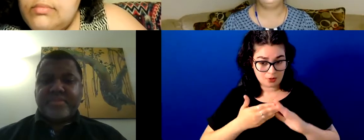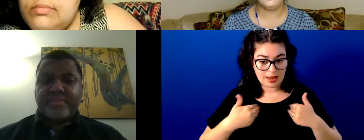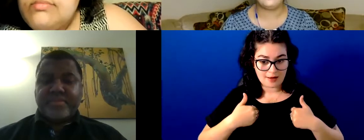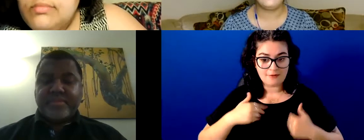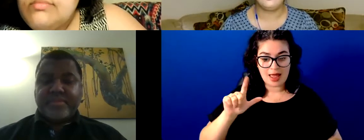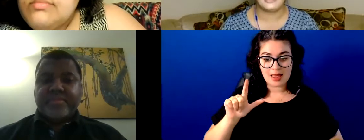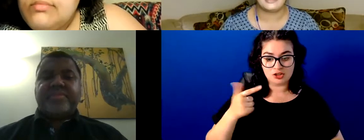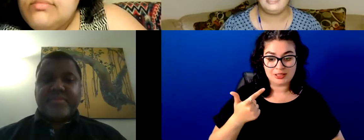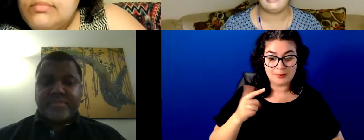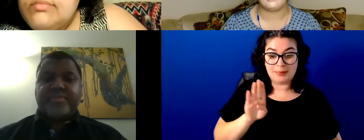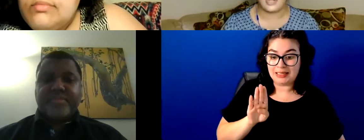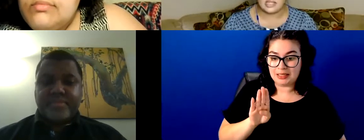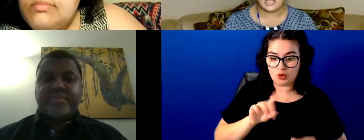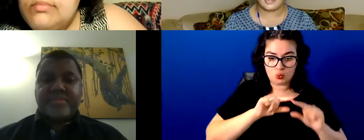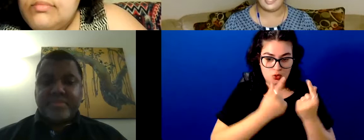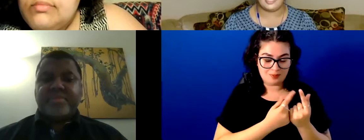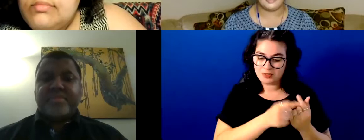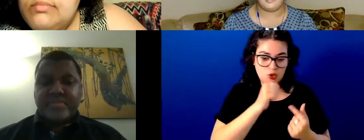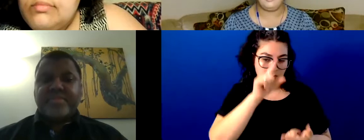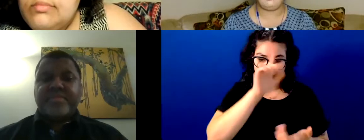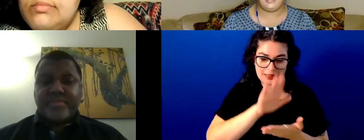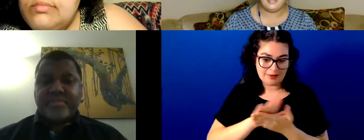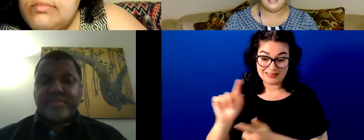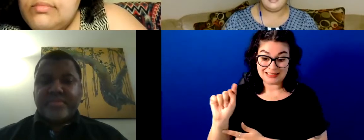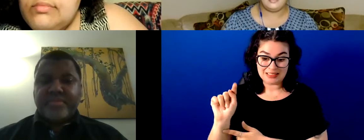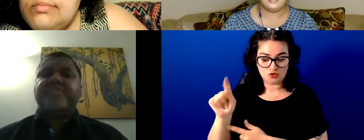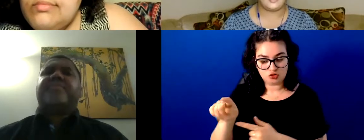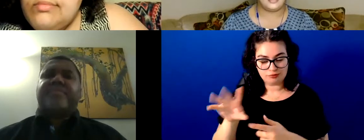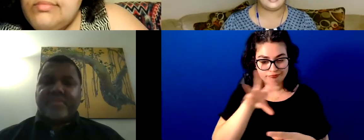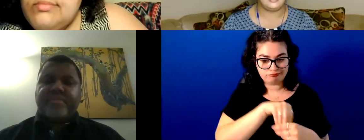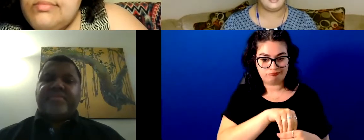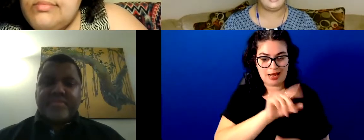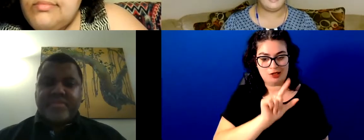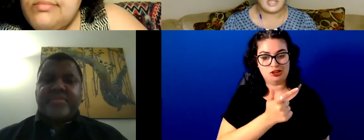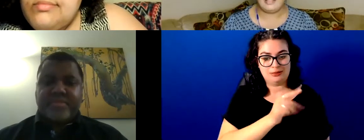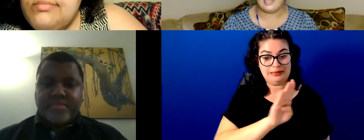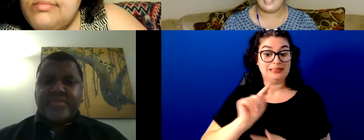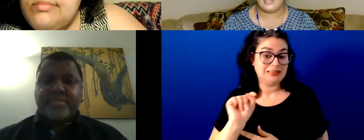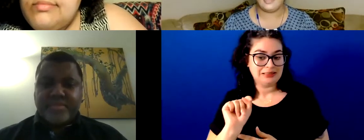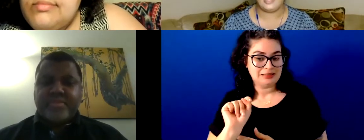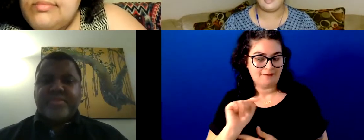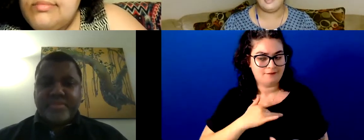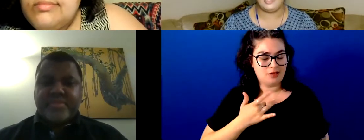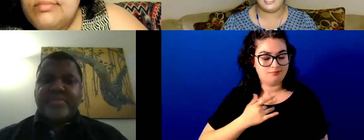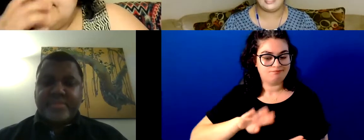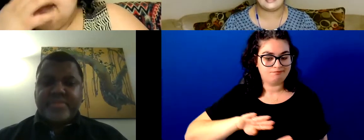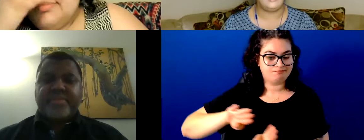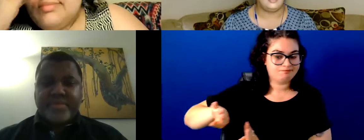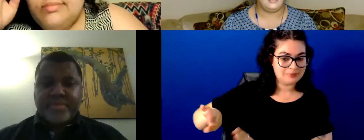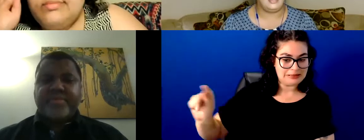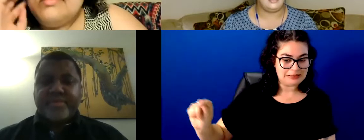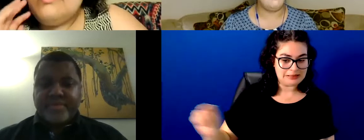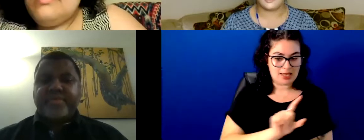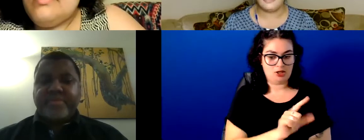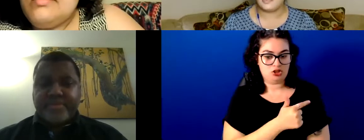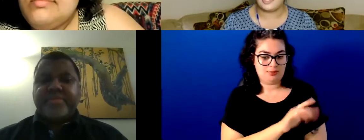group, which doesn't believe that the transgender community should be within the within the community itself.